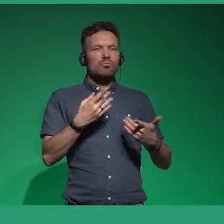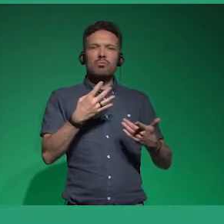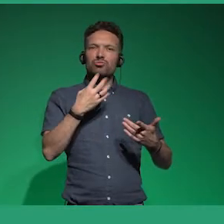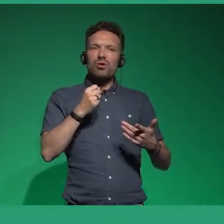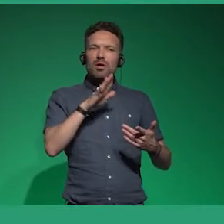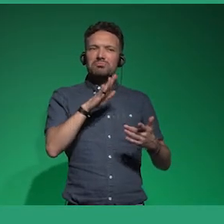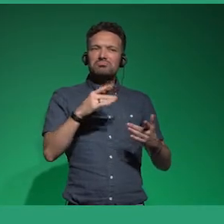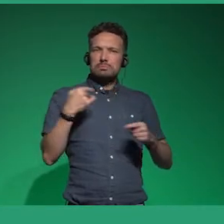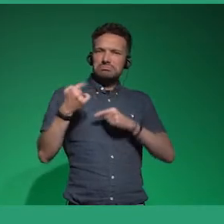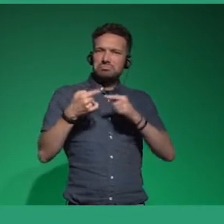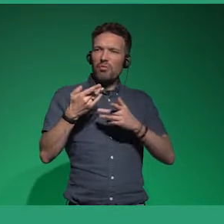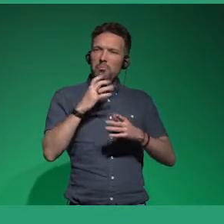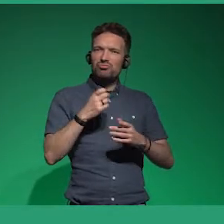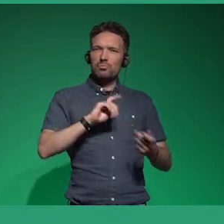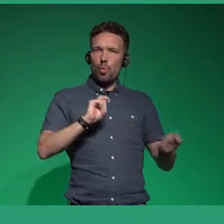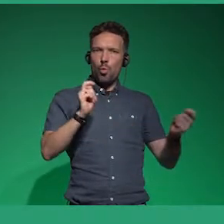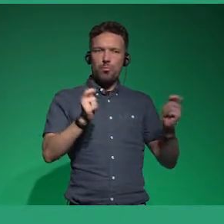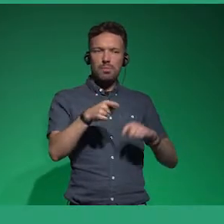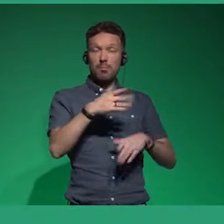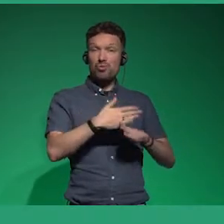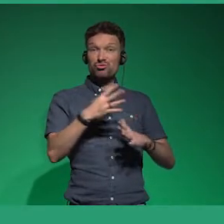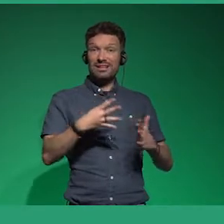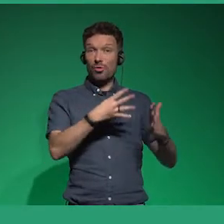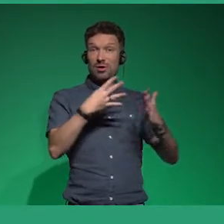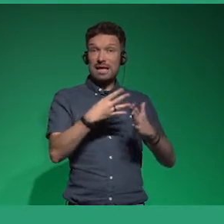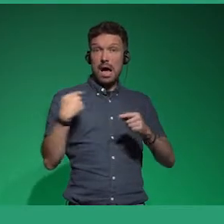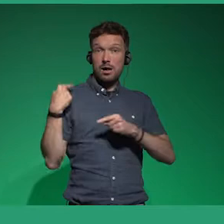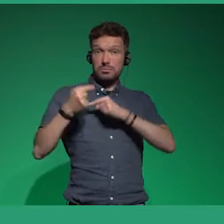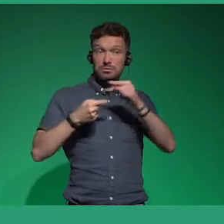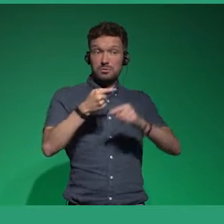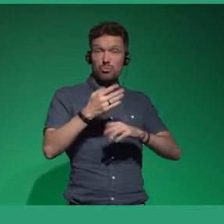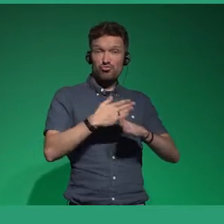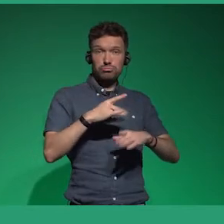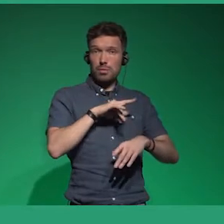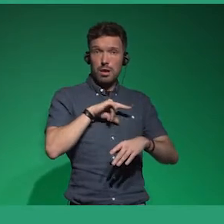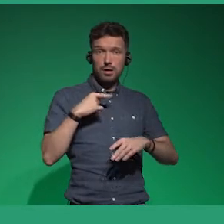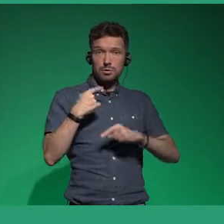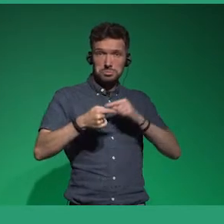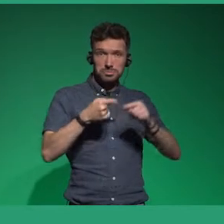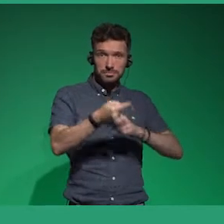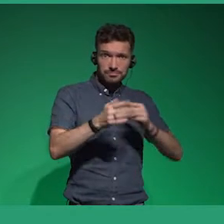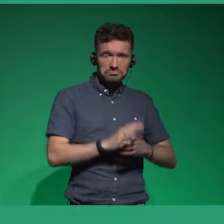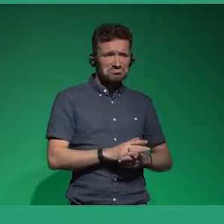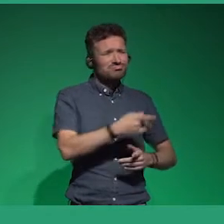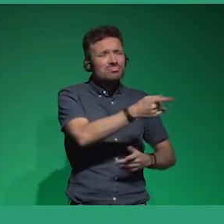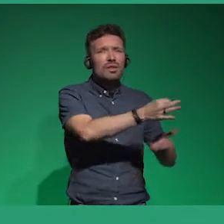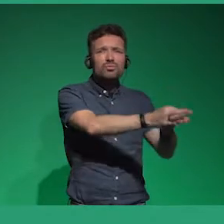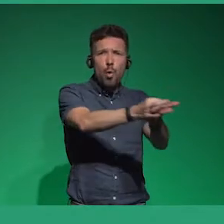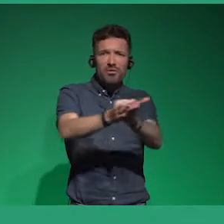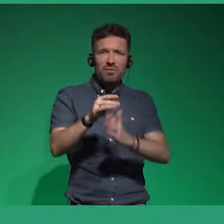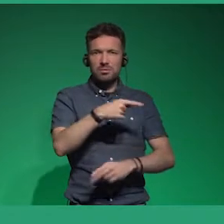already in Jambi province and working together closely with a lot of different communities and different villages. And we have, of course,